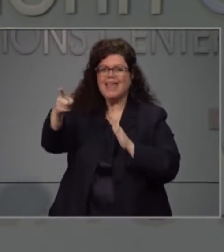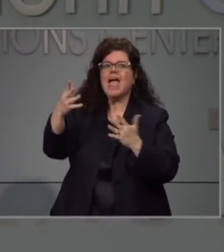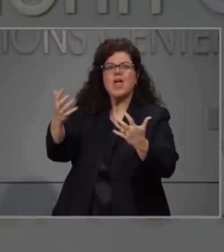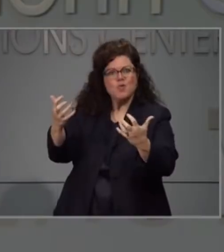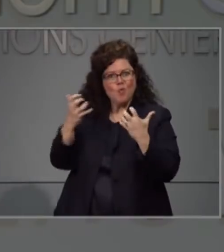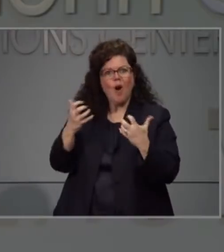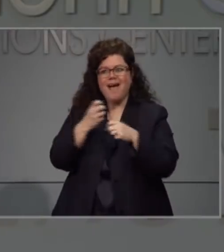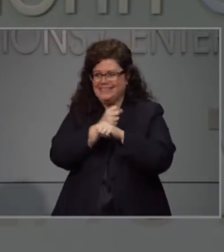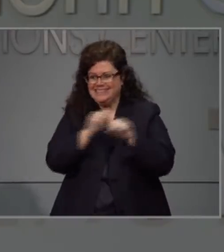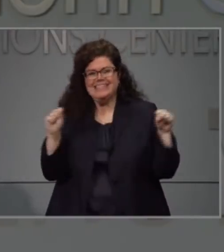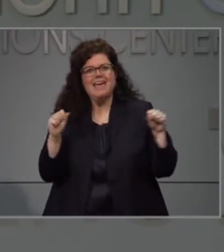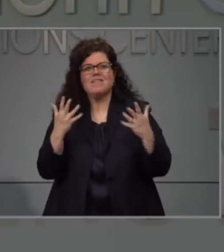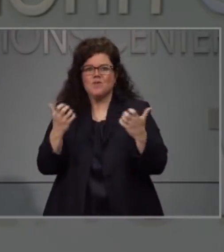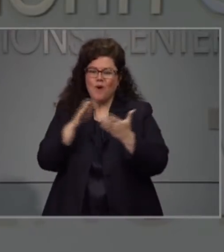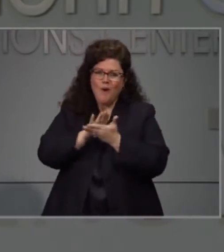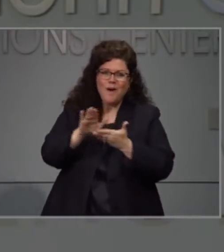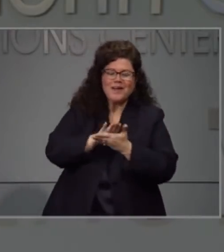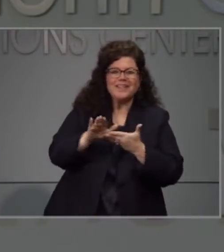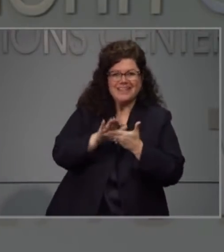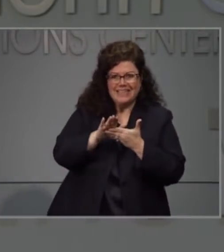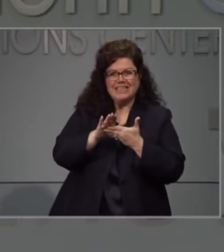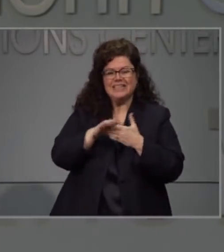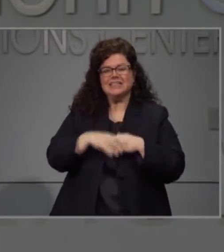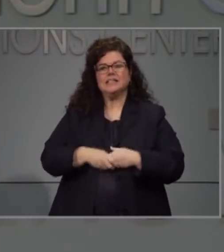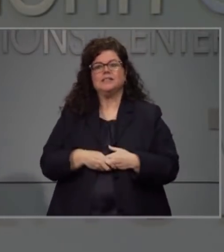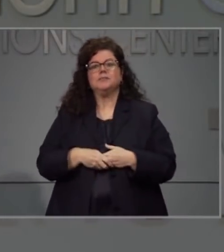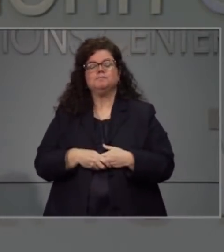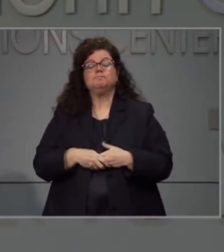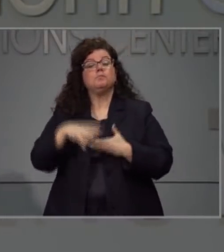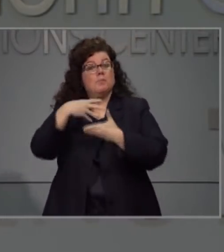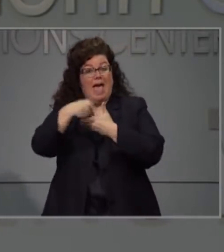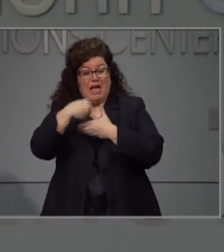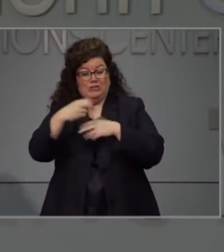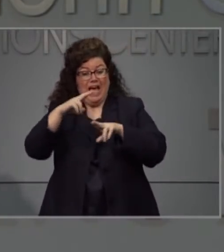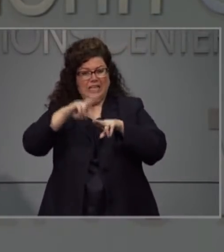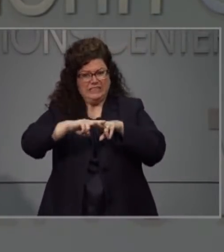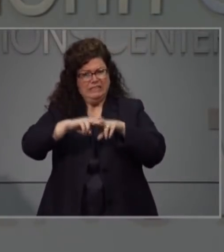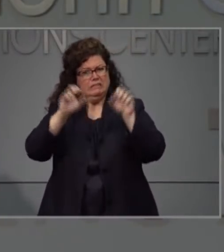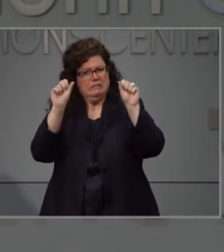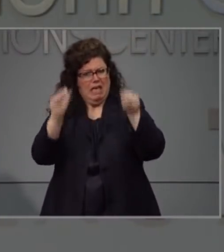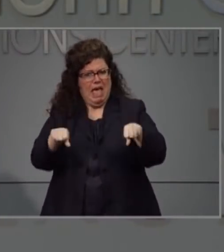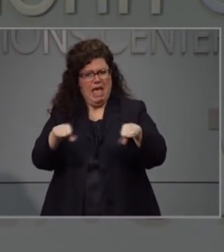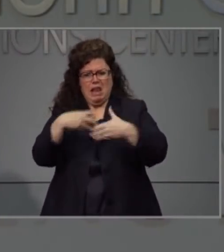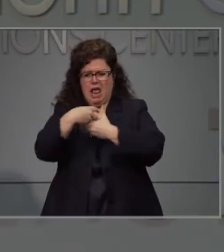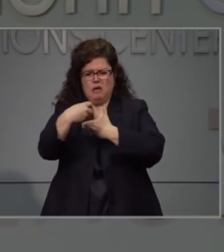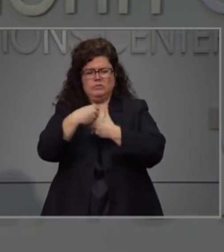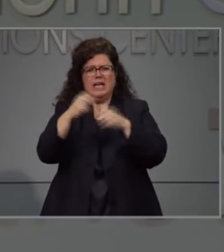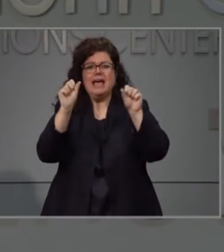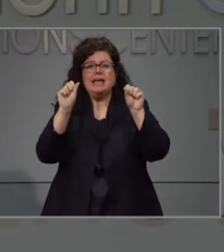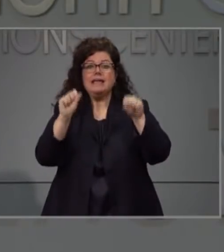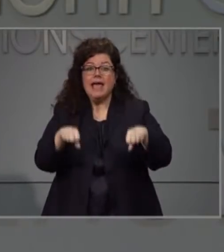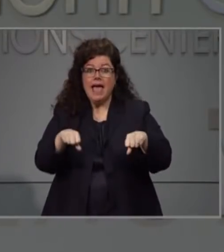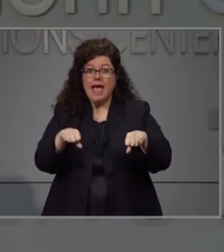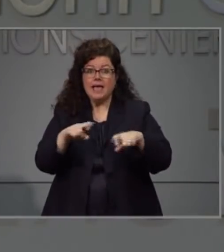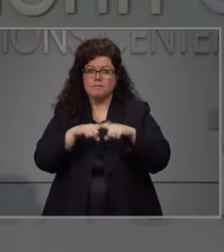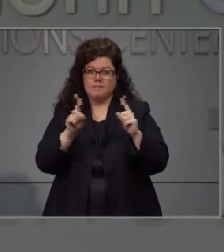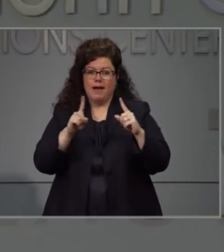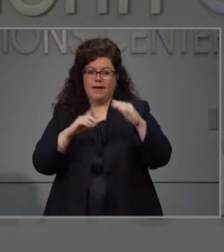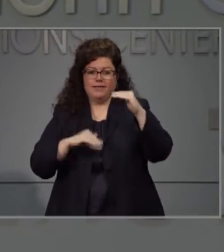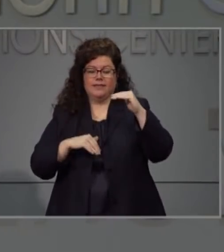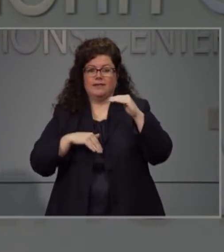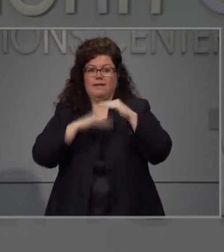the board in the restaurant. Outside seating is not prohibited. We're making sure that there's